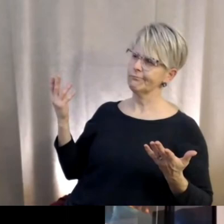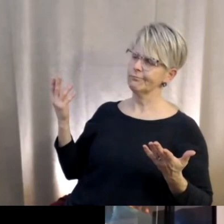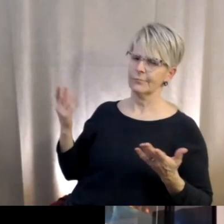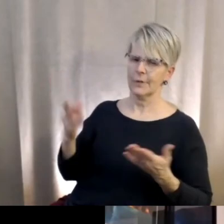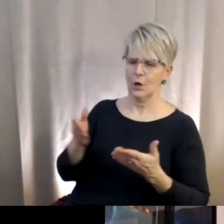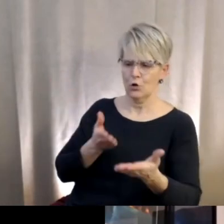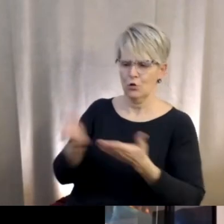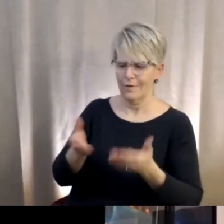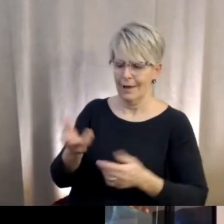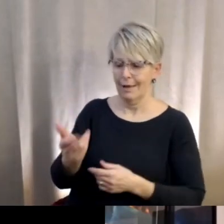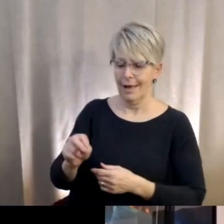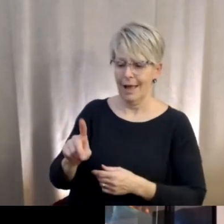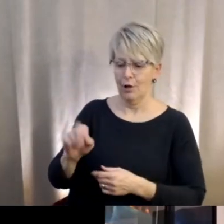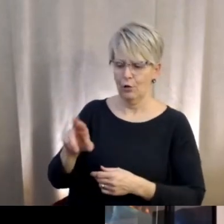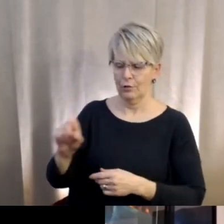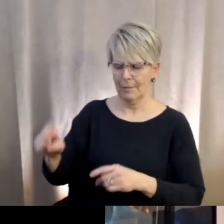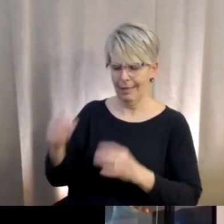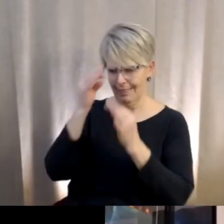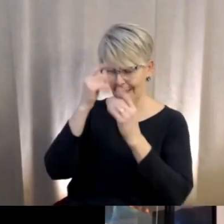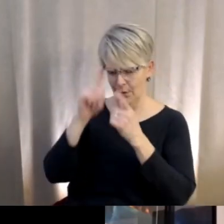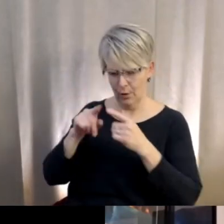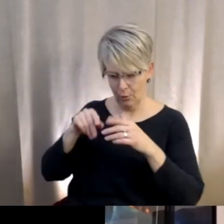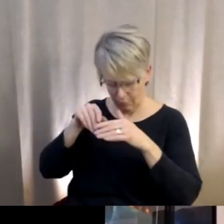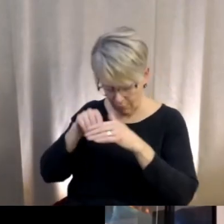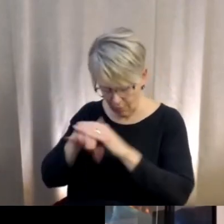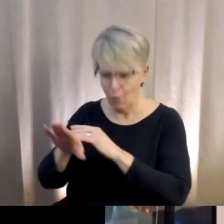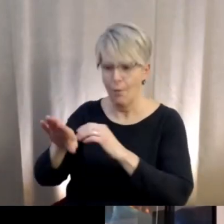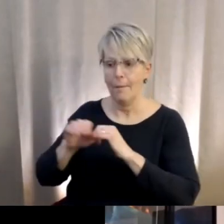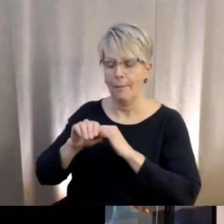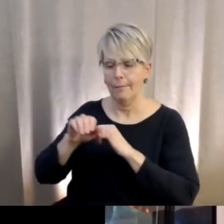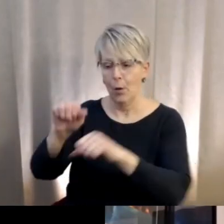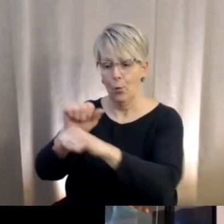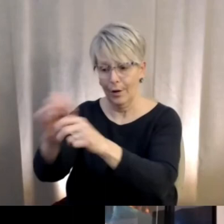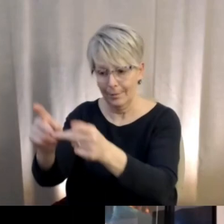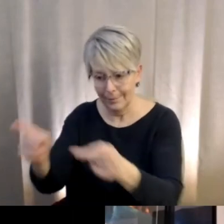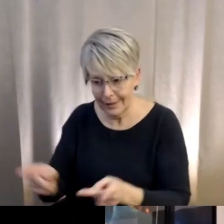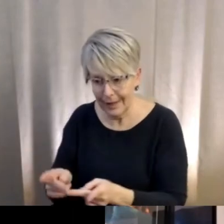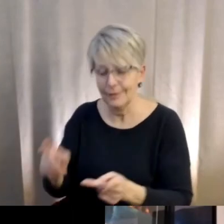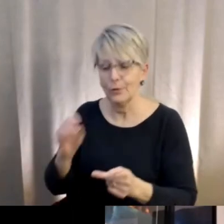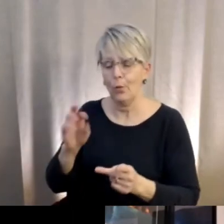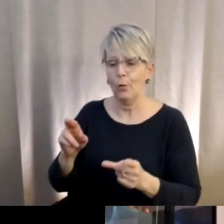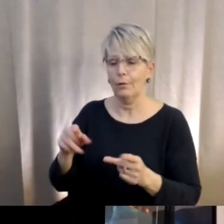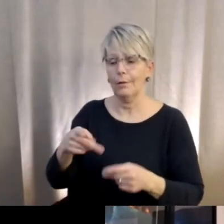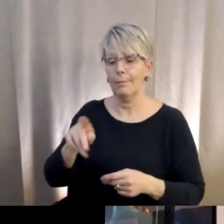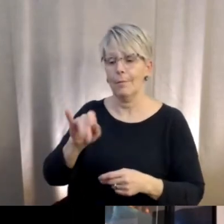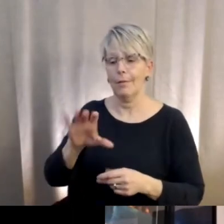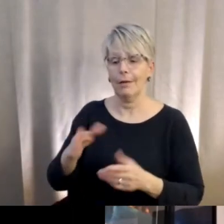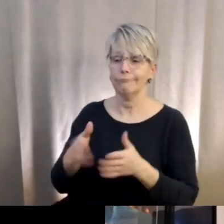handlers to think through as you're going into that employment or that workplace or even just public access